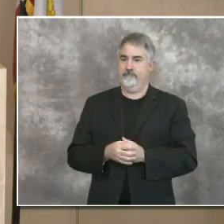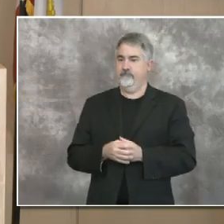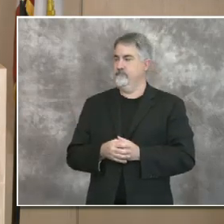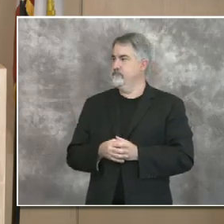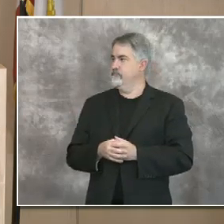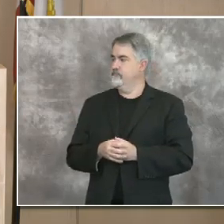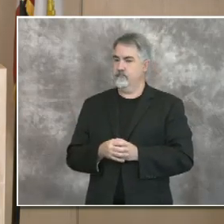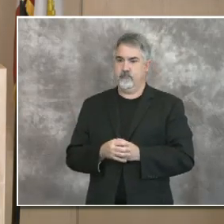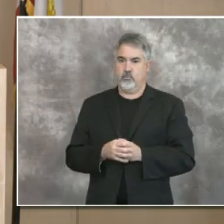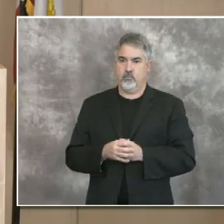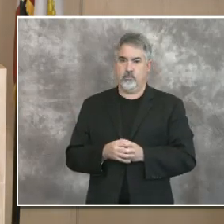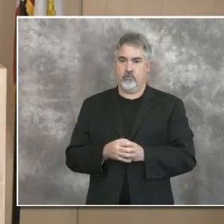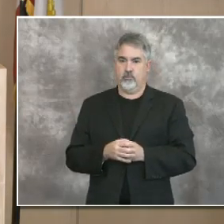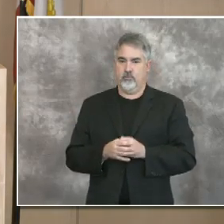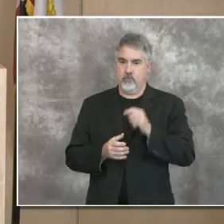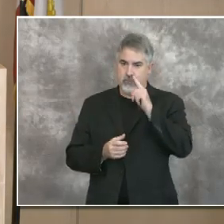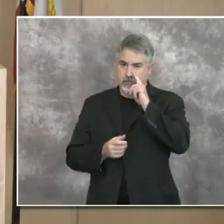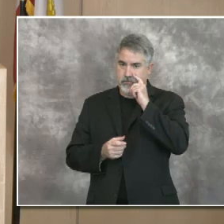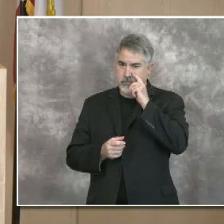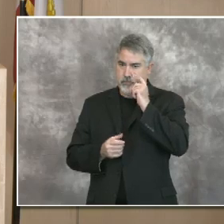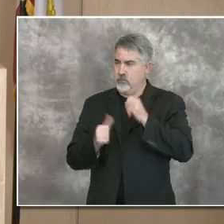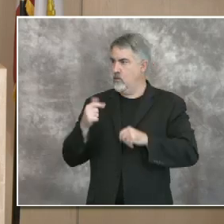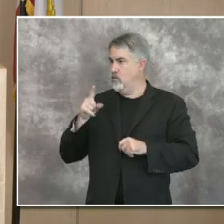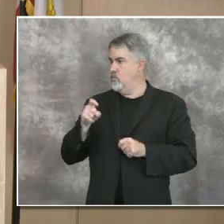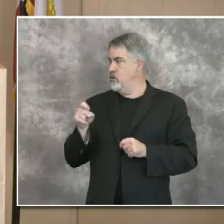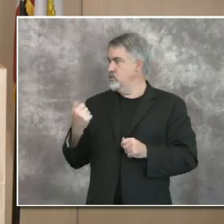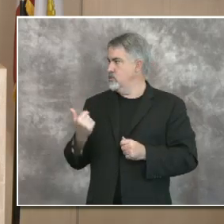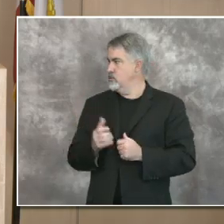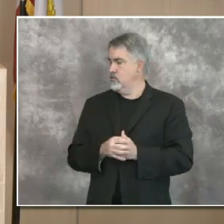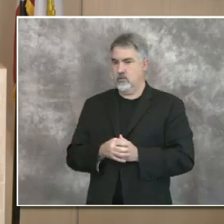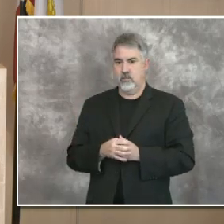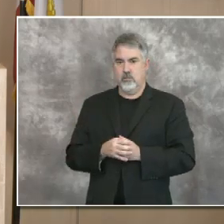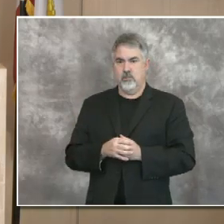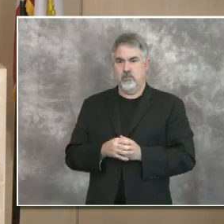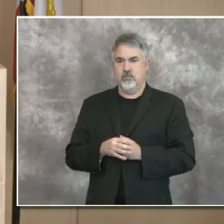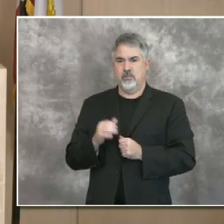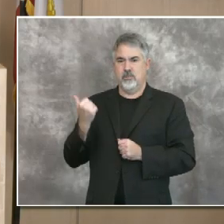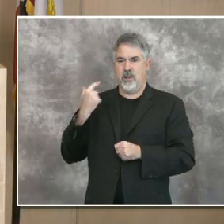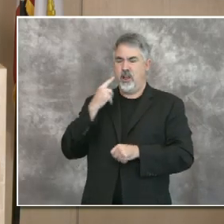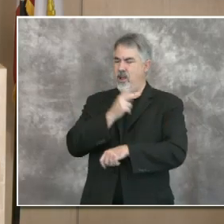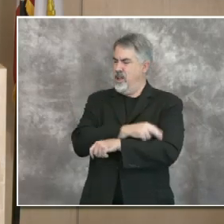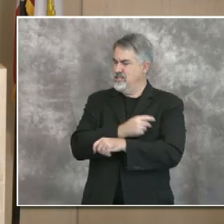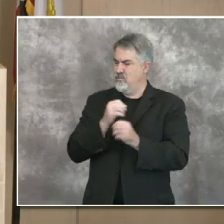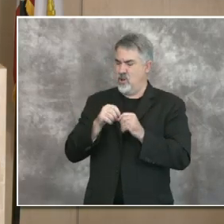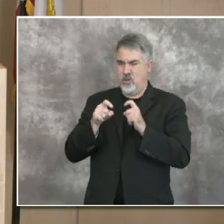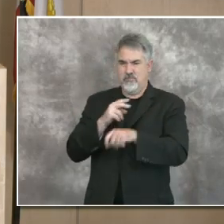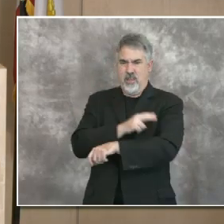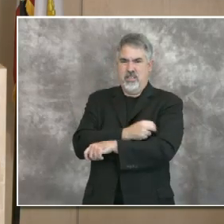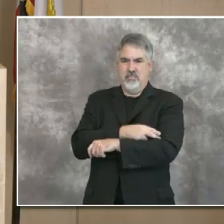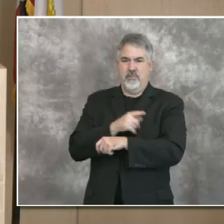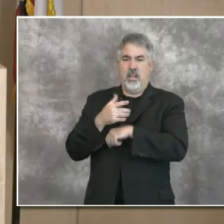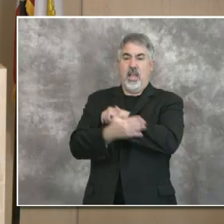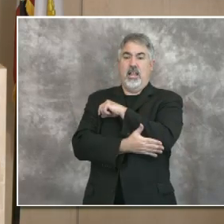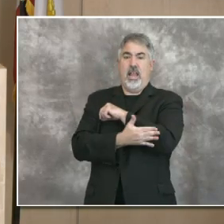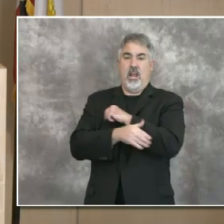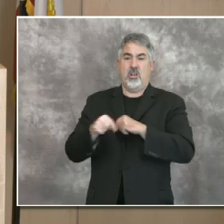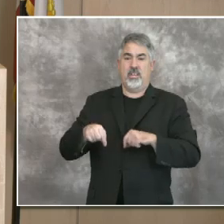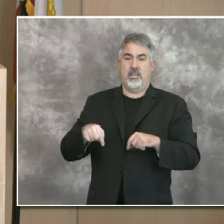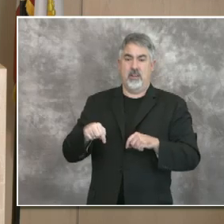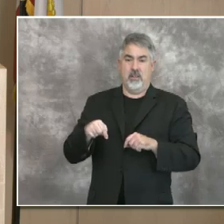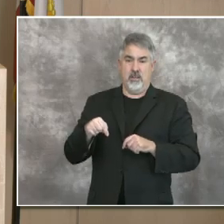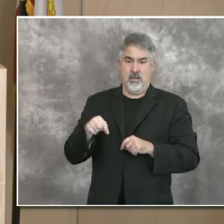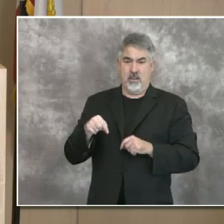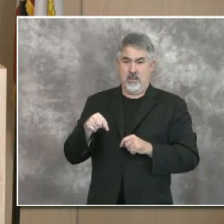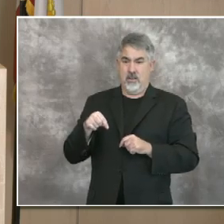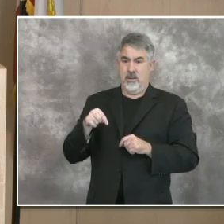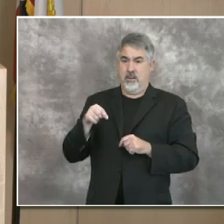And just to follow up on some of that, in terms of what else you're hearing from hospitals, I know you guys have said that countywide we're seeing a big drop in people actually going to